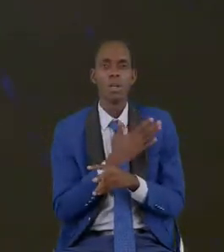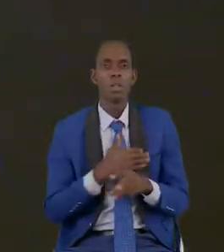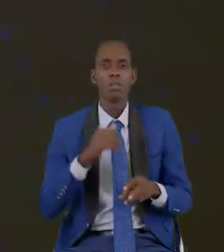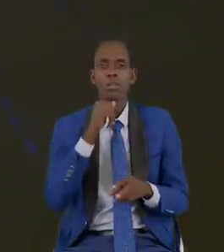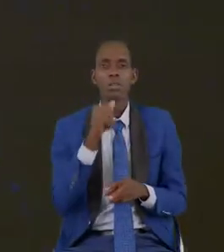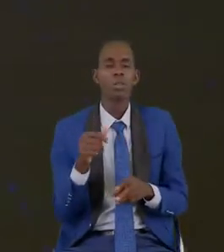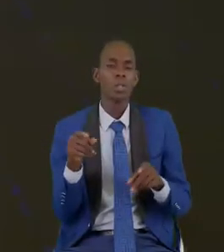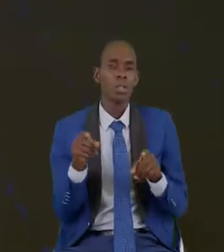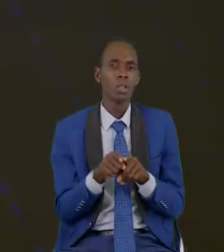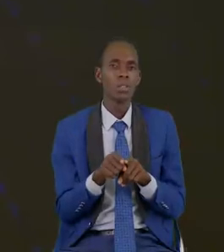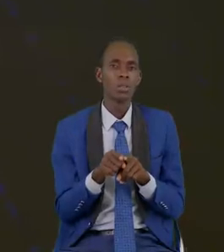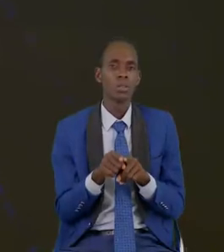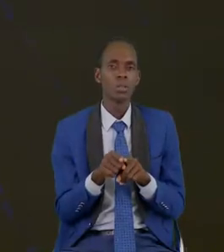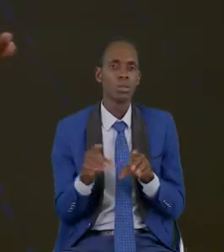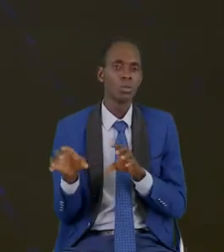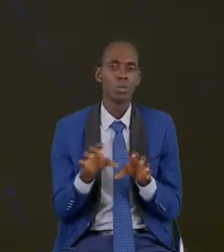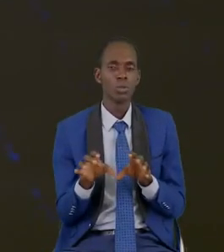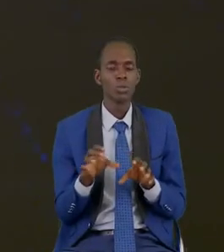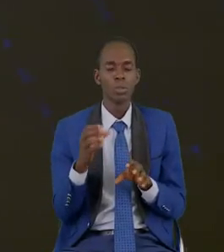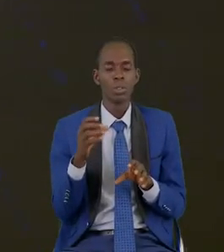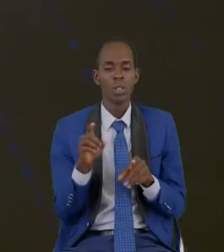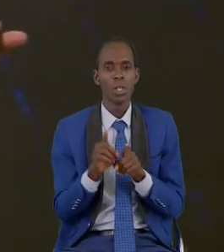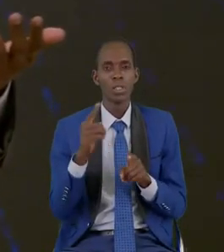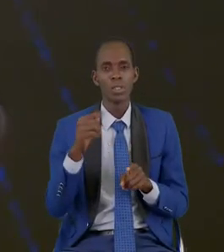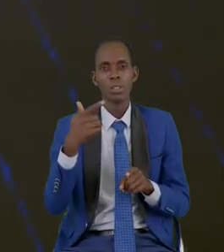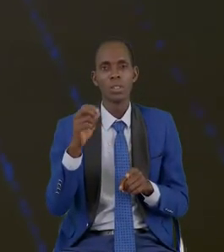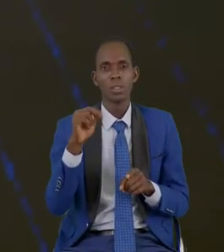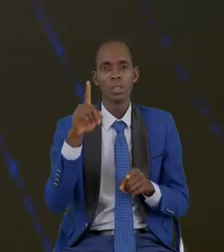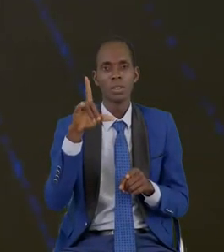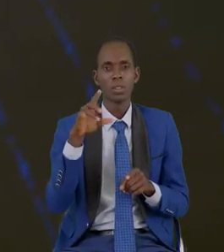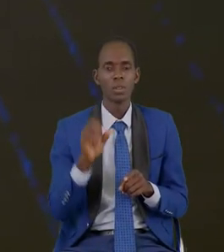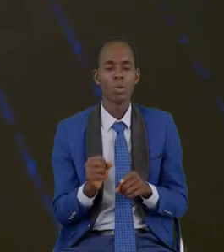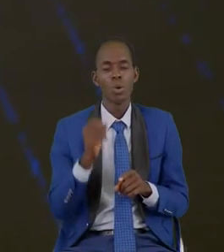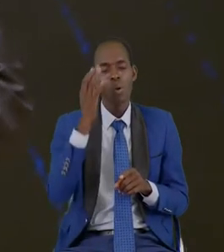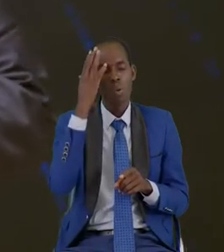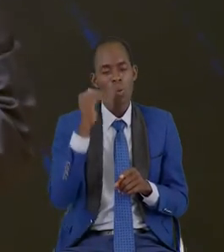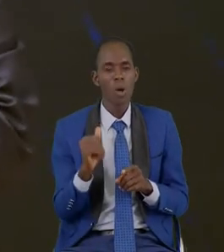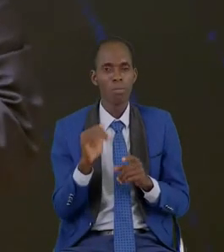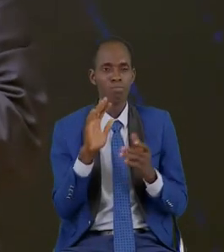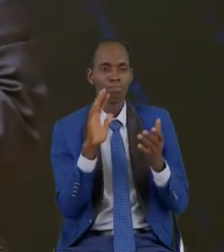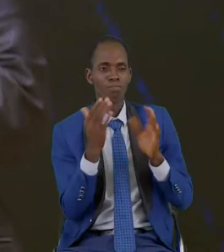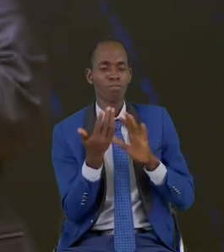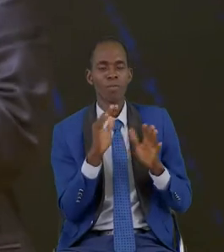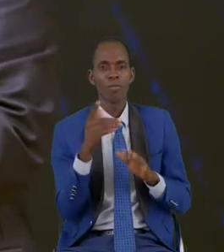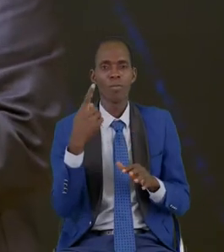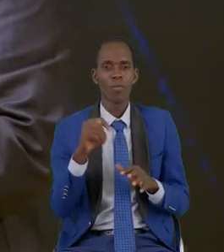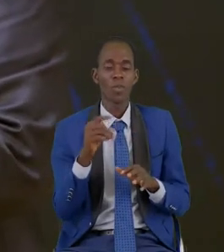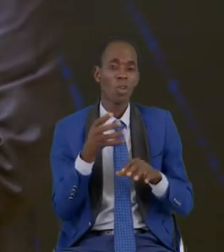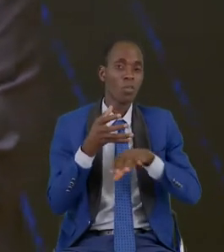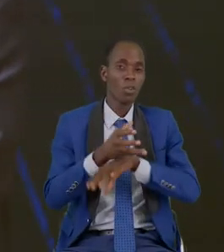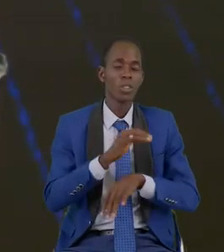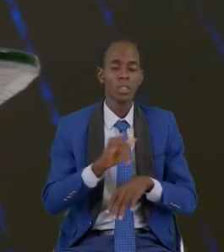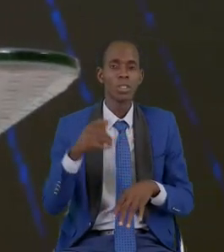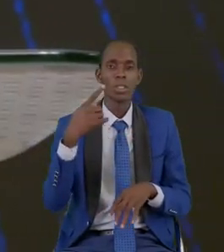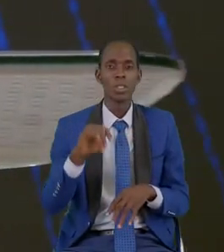do the Jews, why compellest thou the Gentiles to live as